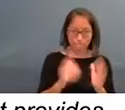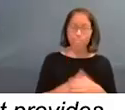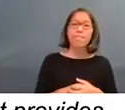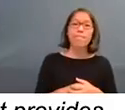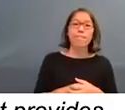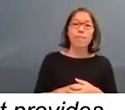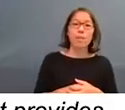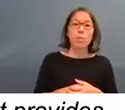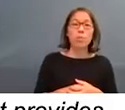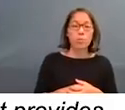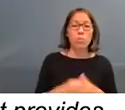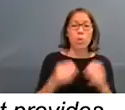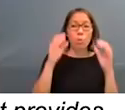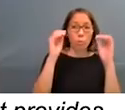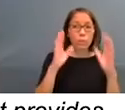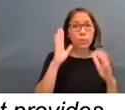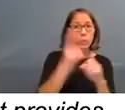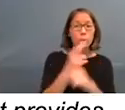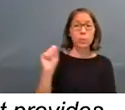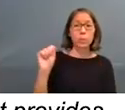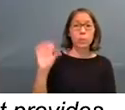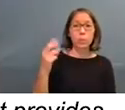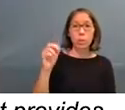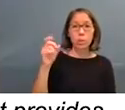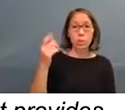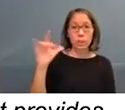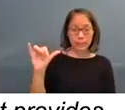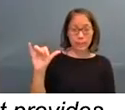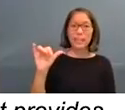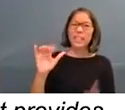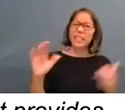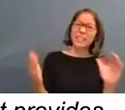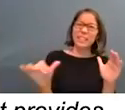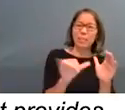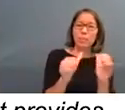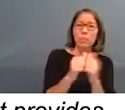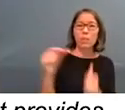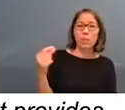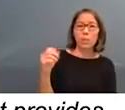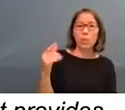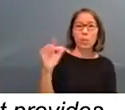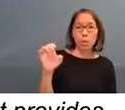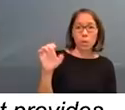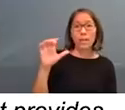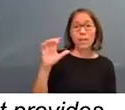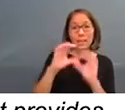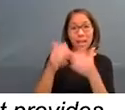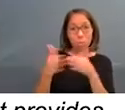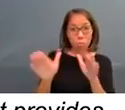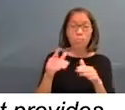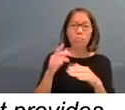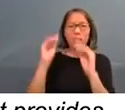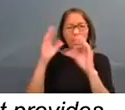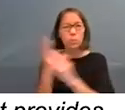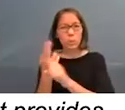are gonna be using Schoology, sort of similar to how you saw Google Classroom being used by teachers last year, but with a